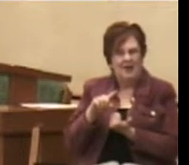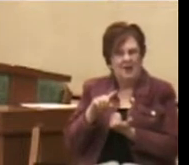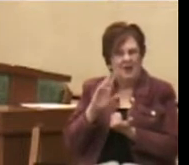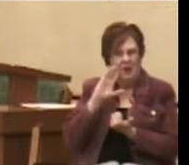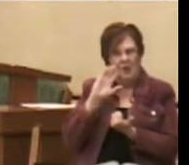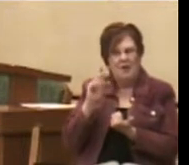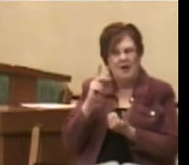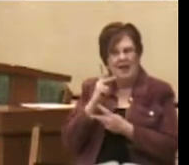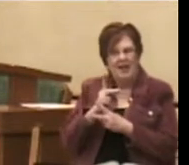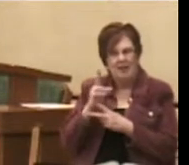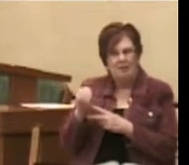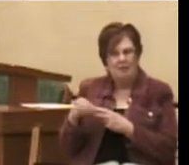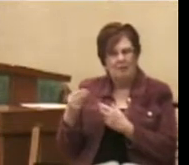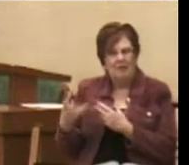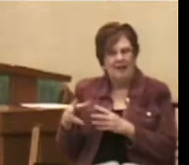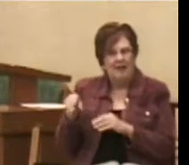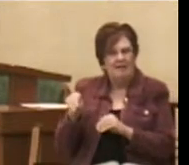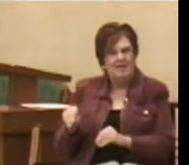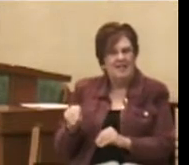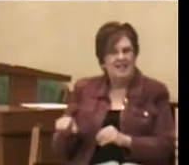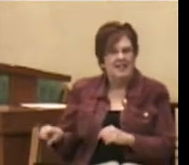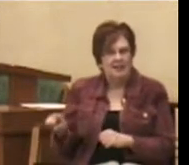was going to care for you and feed you.